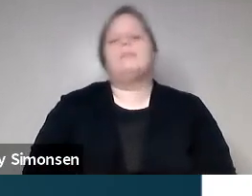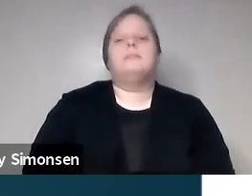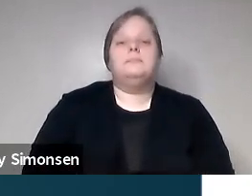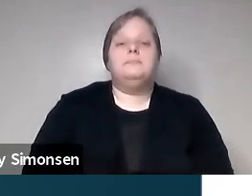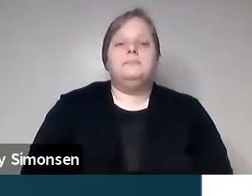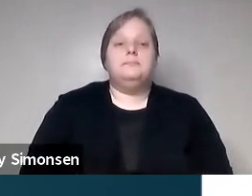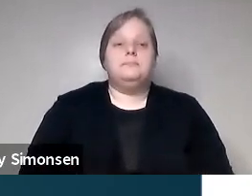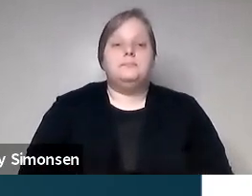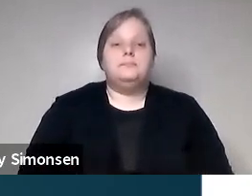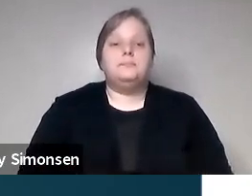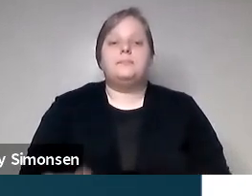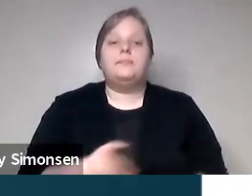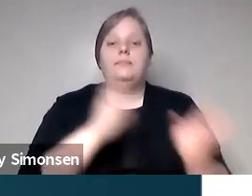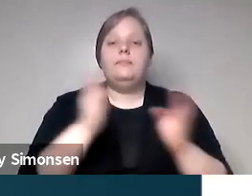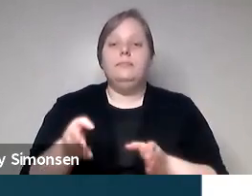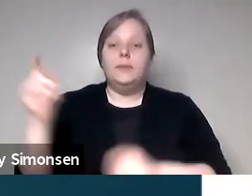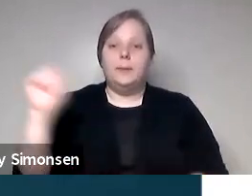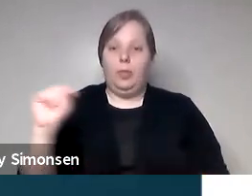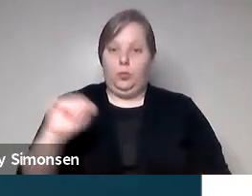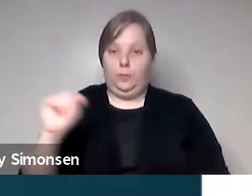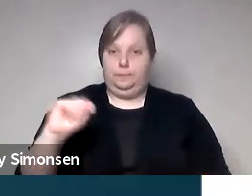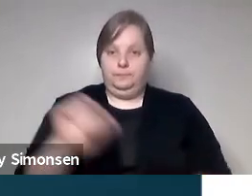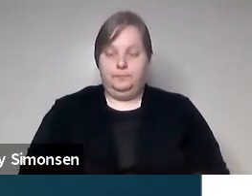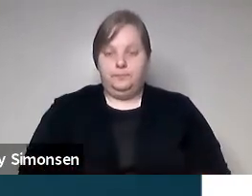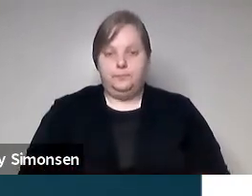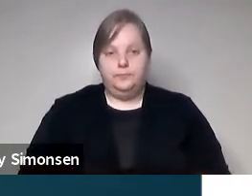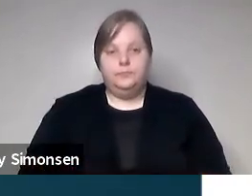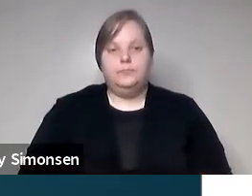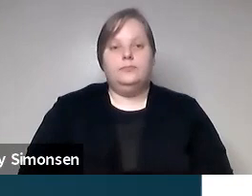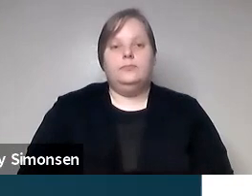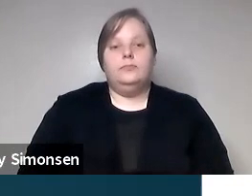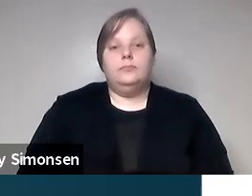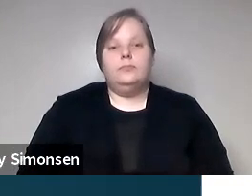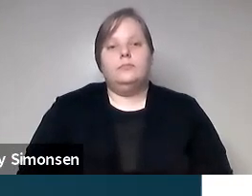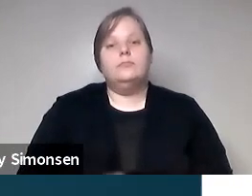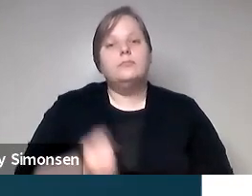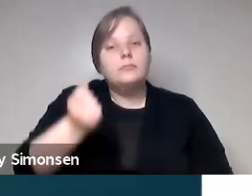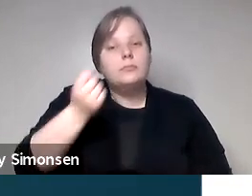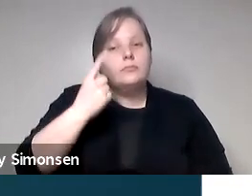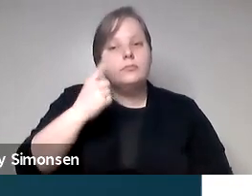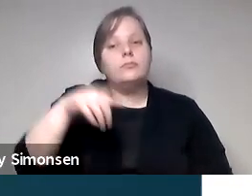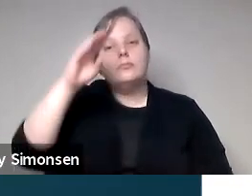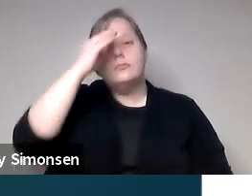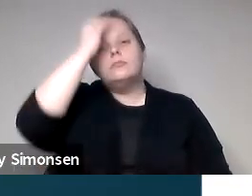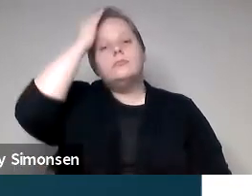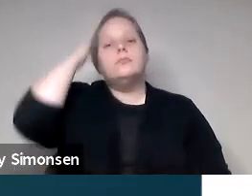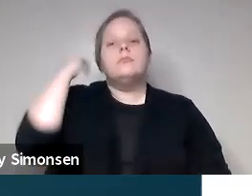on into the bathroom. Please know that I'm giving you